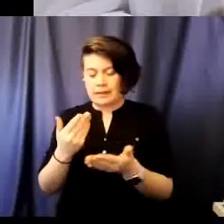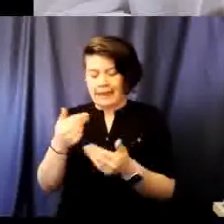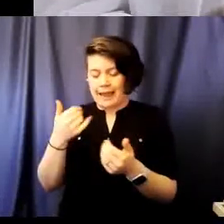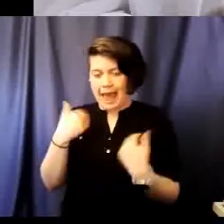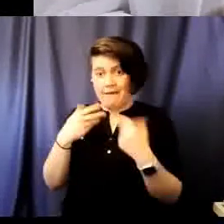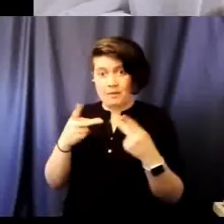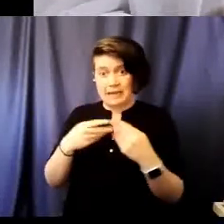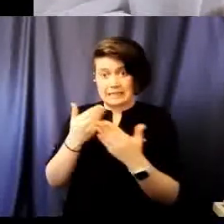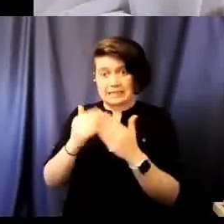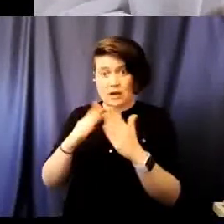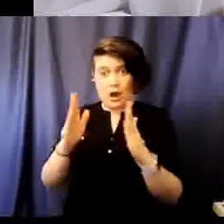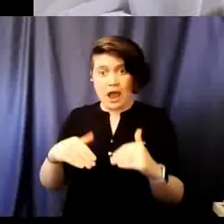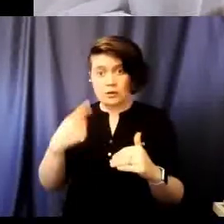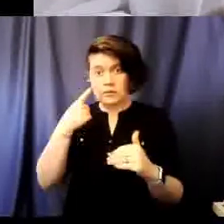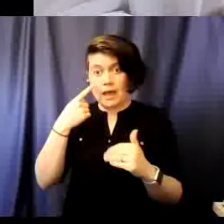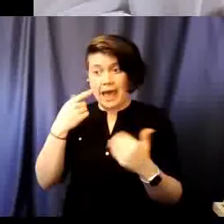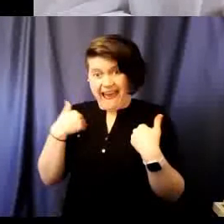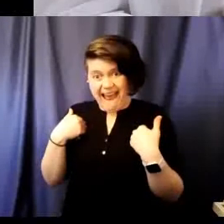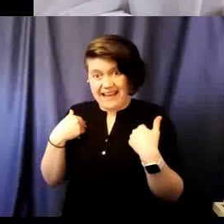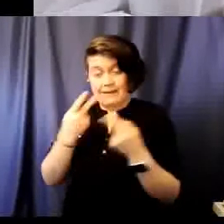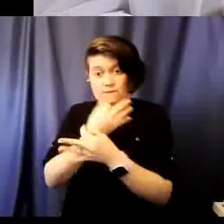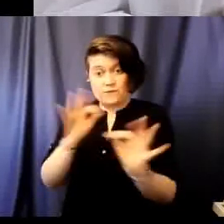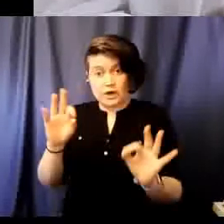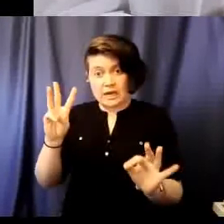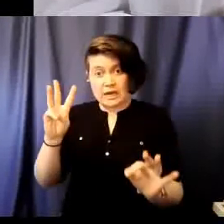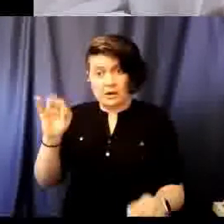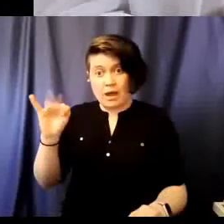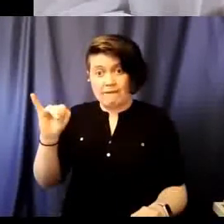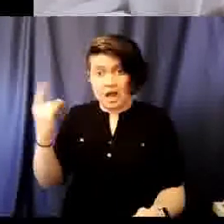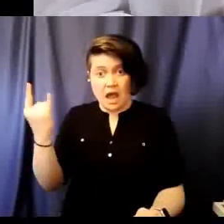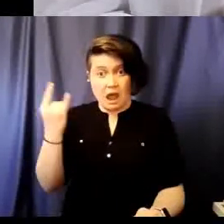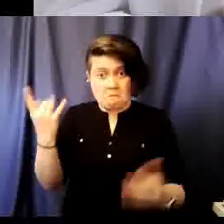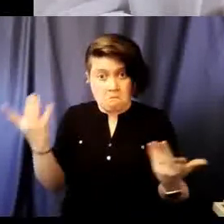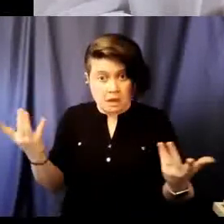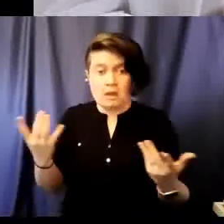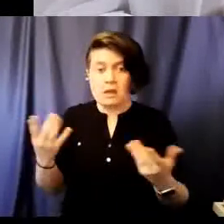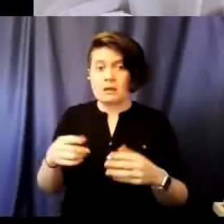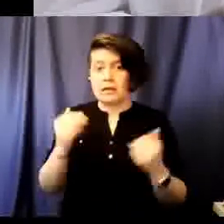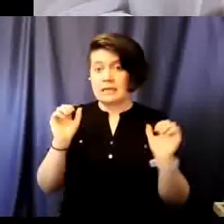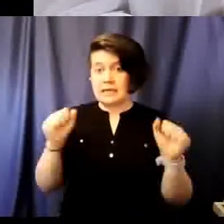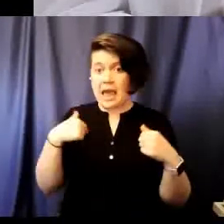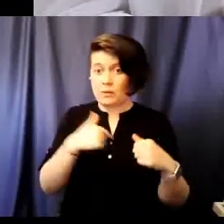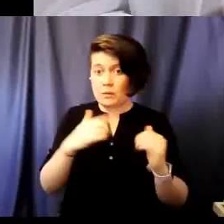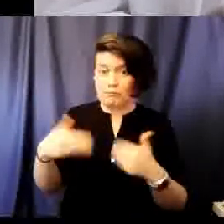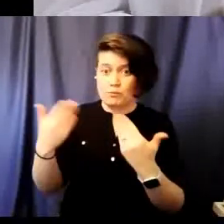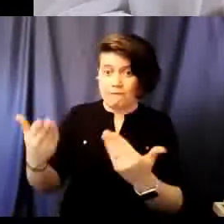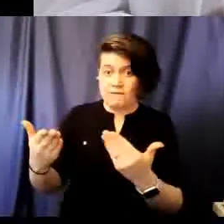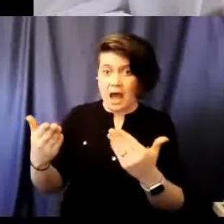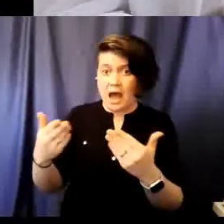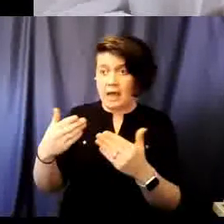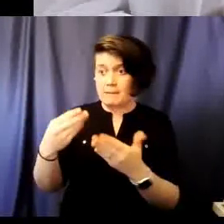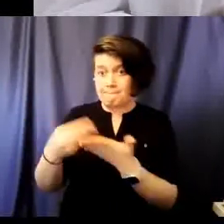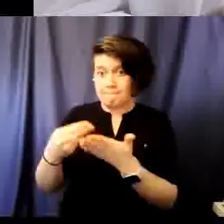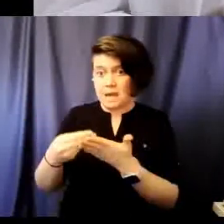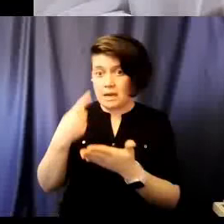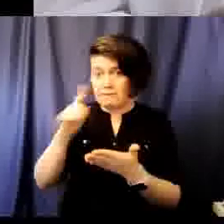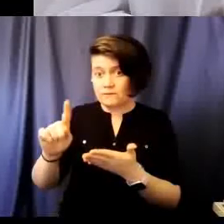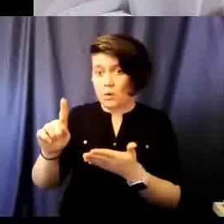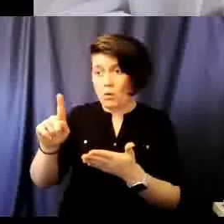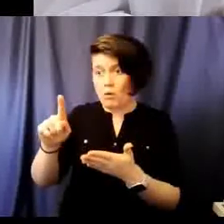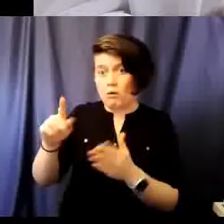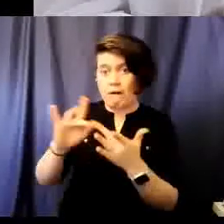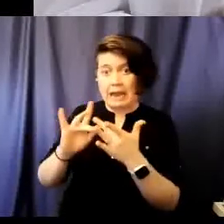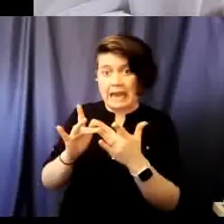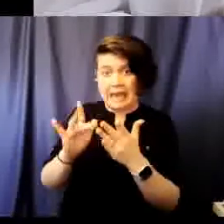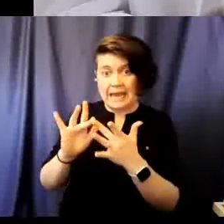their internet packages? These are just some general options to consider when addressing not only technology issues, but the